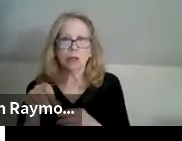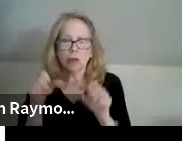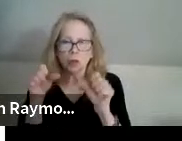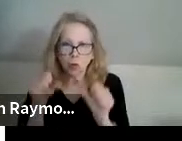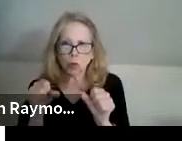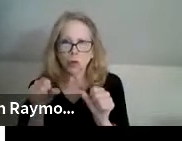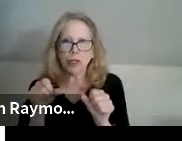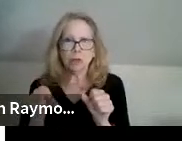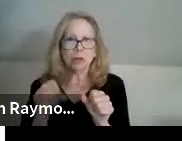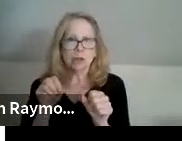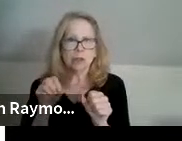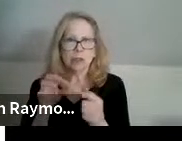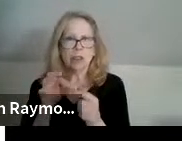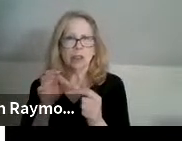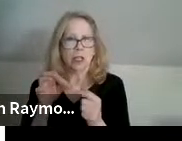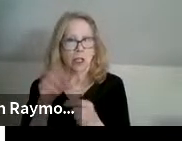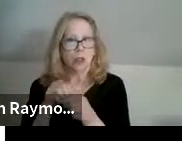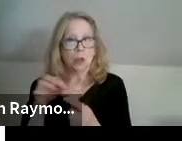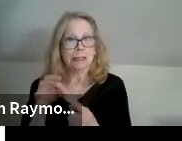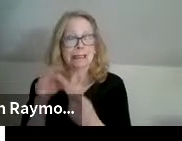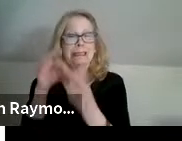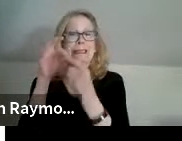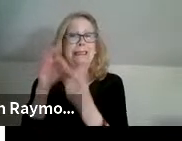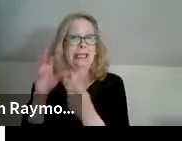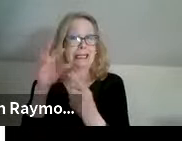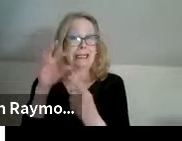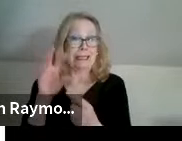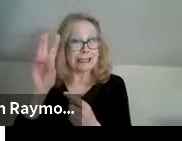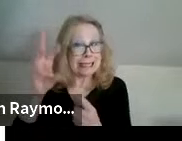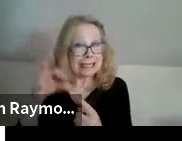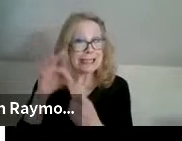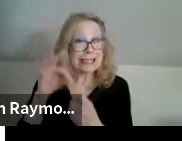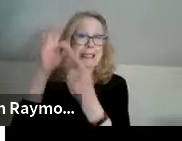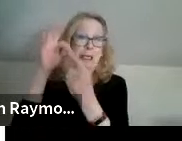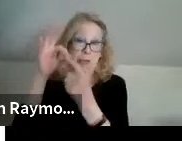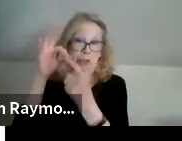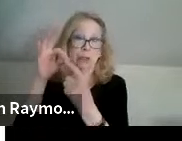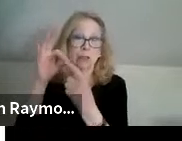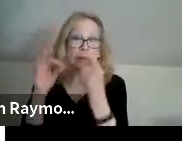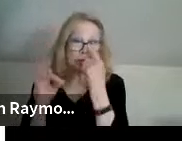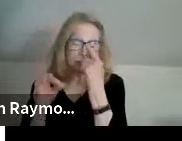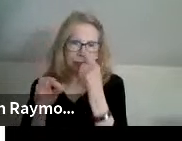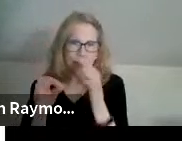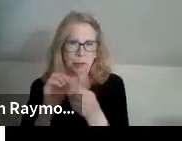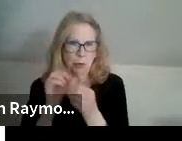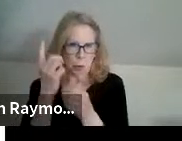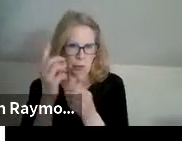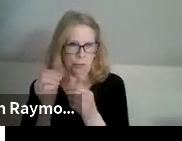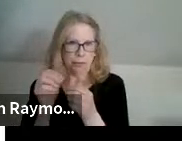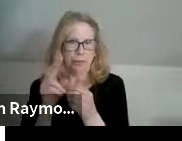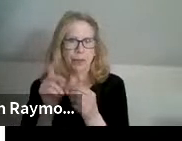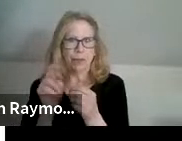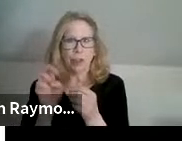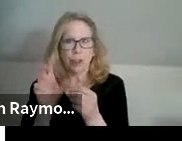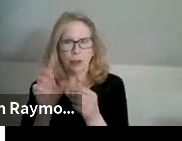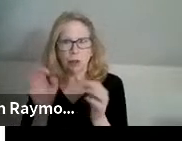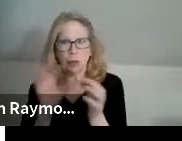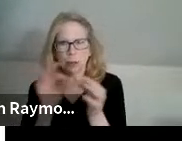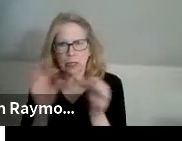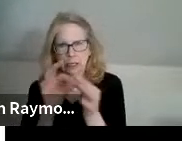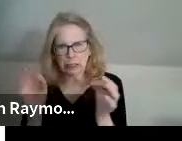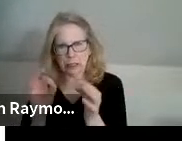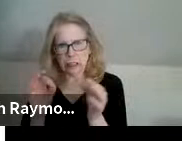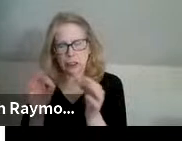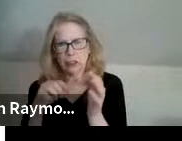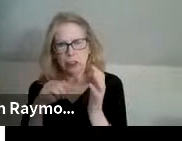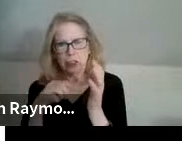exceptions. The first one being that variable message size conforming to 402.5. That's a reference to an external standard